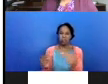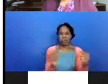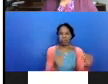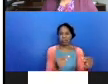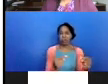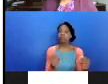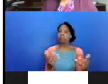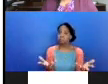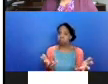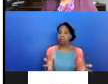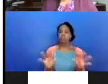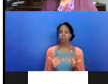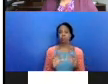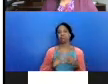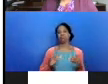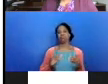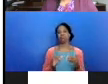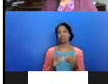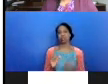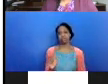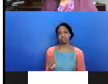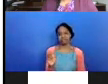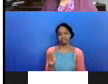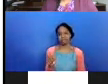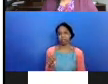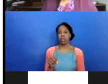sure. And just over the years, I just recognized that it's